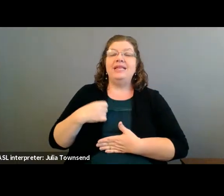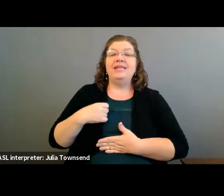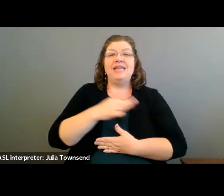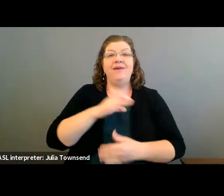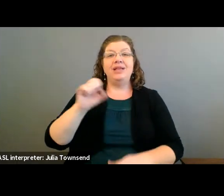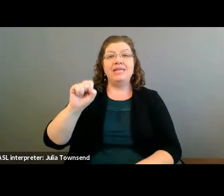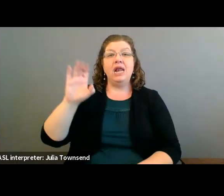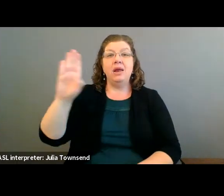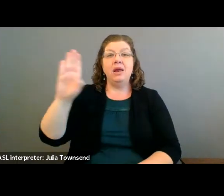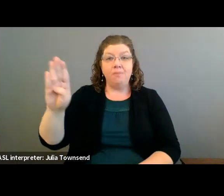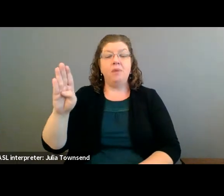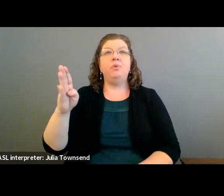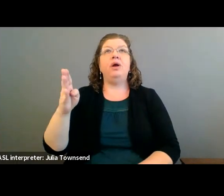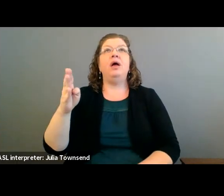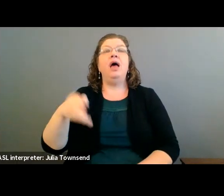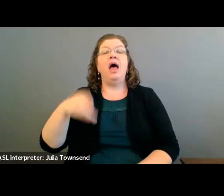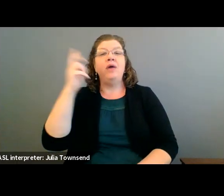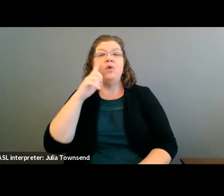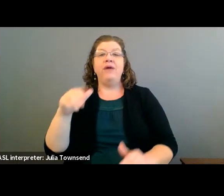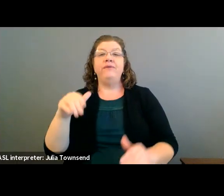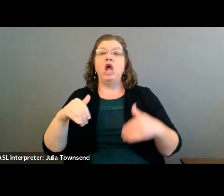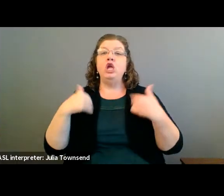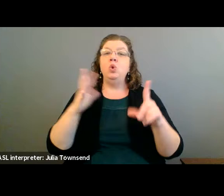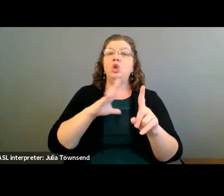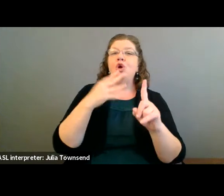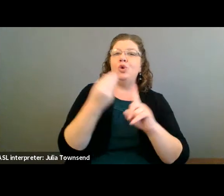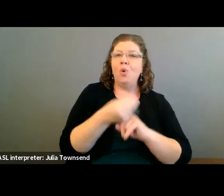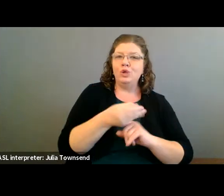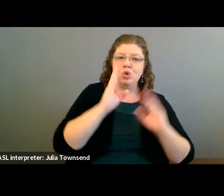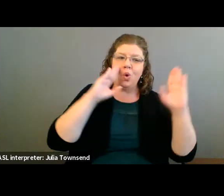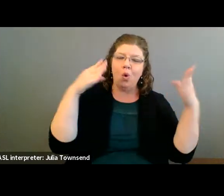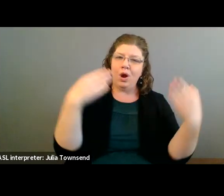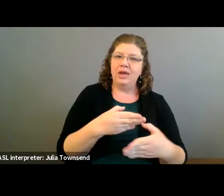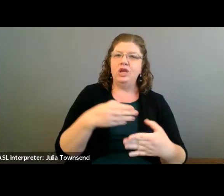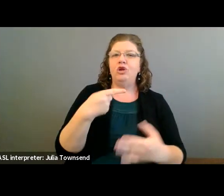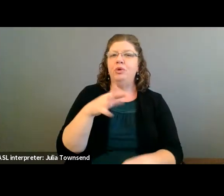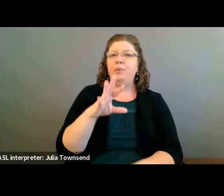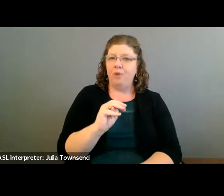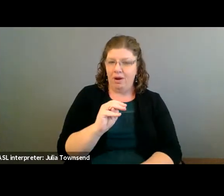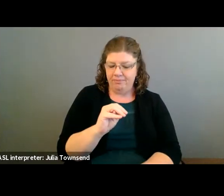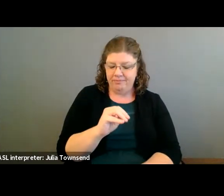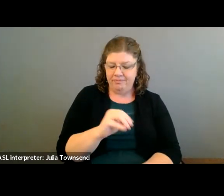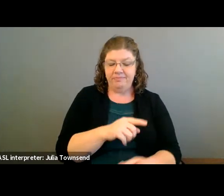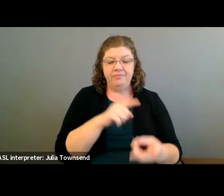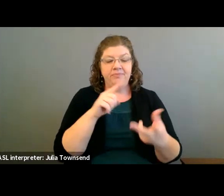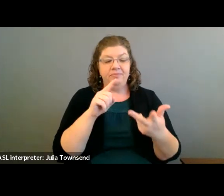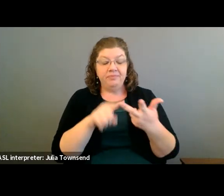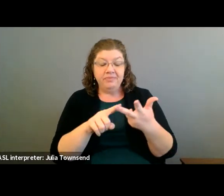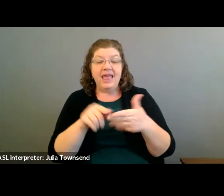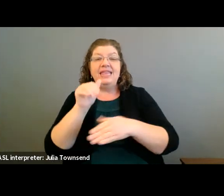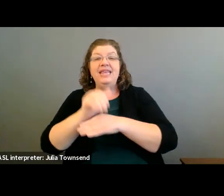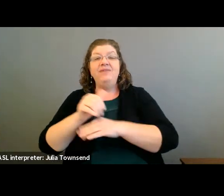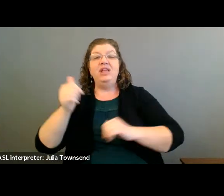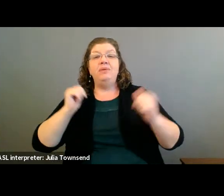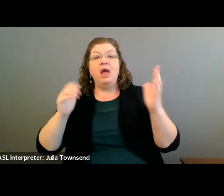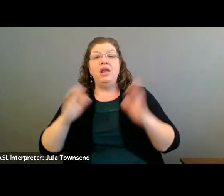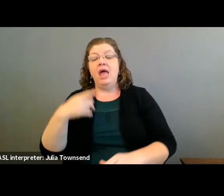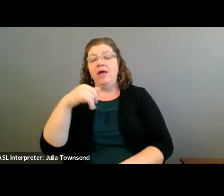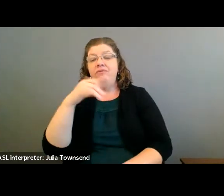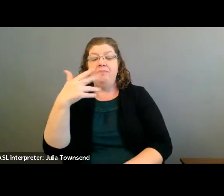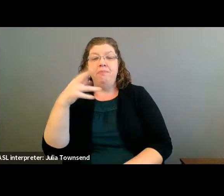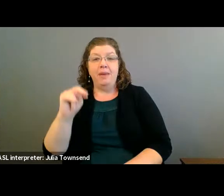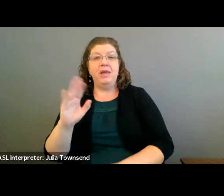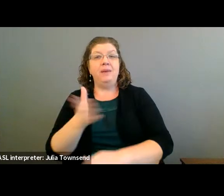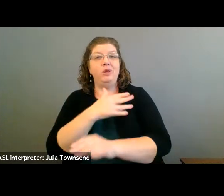youth culture-oriented prom. I ended the evening at Dos Pueblos High's musical production of Pippin, which was truly